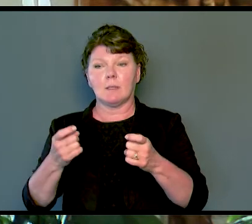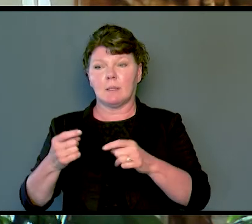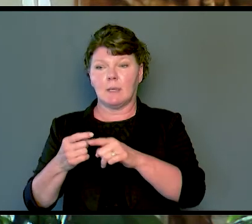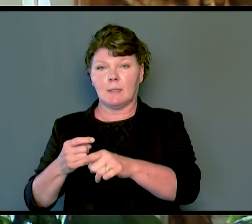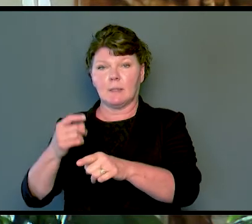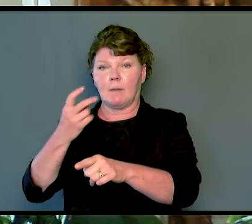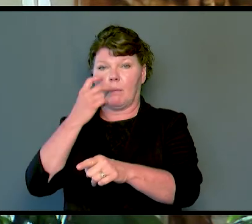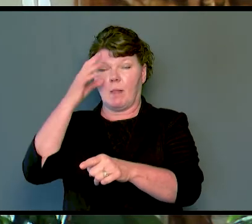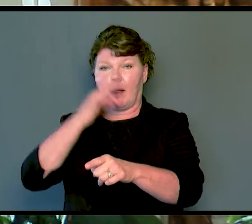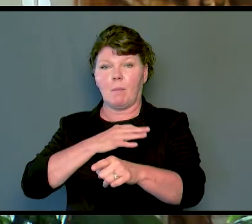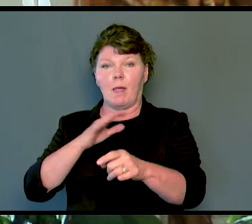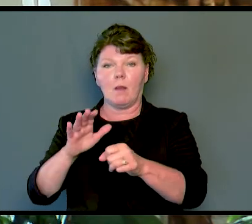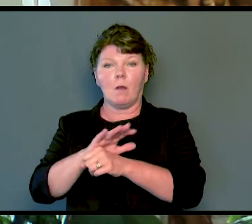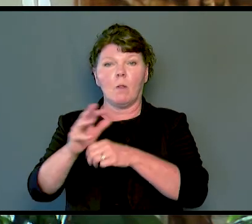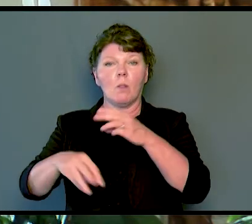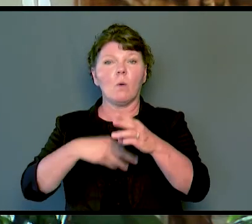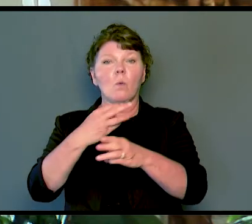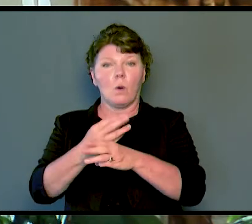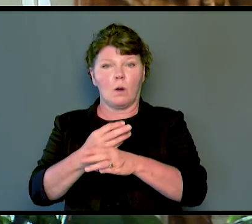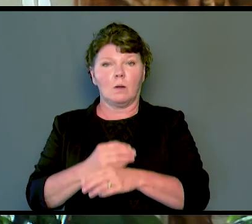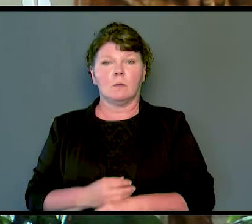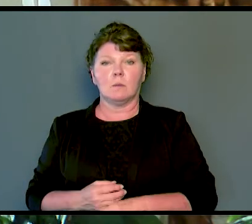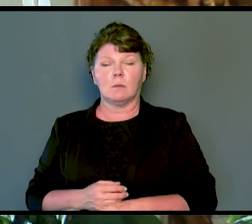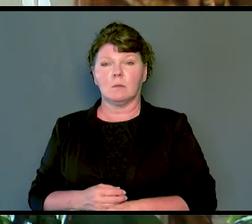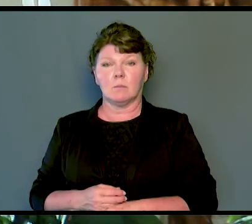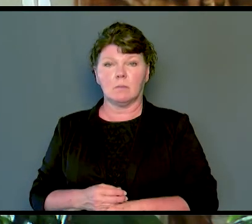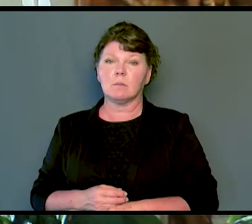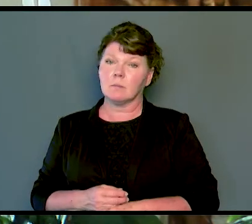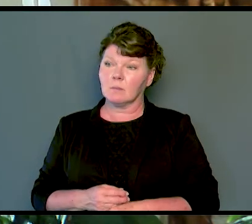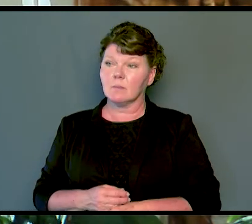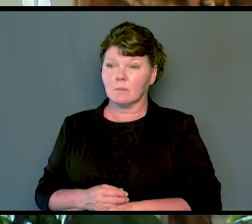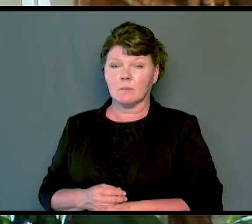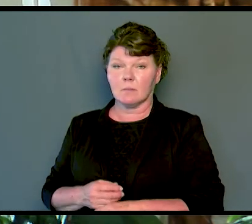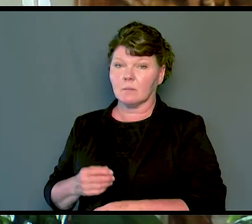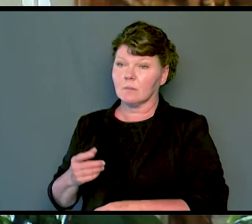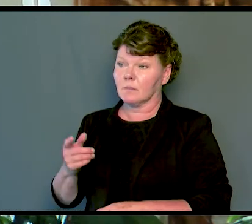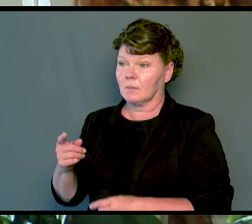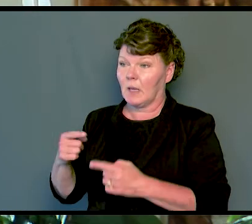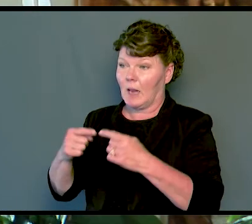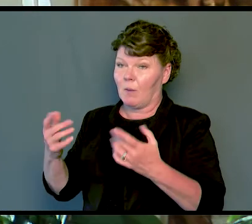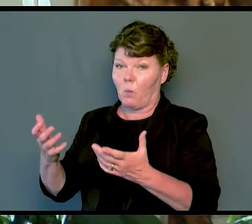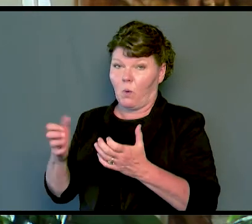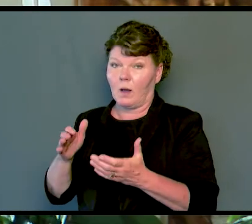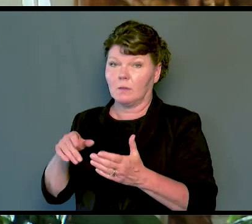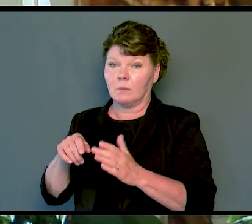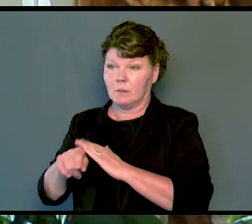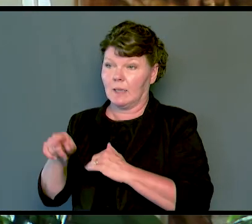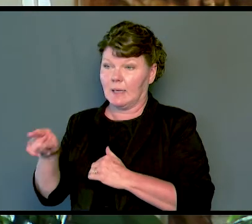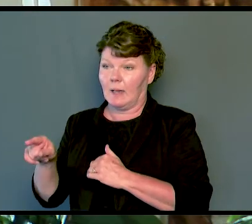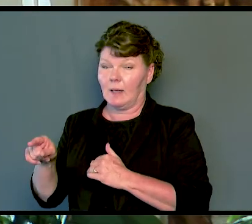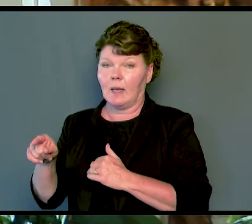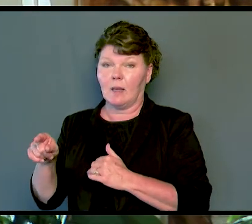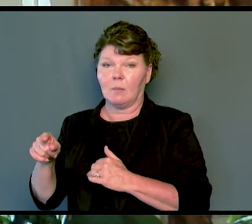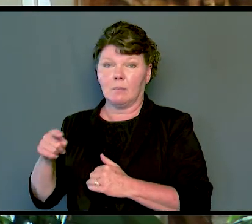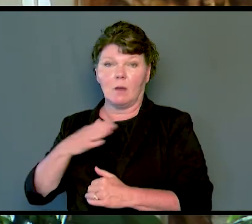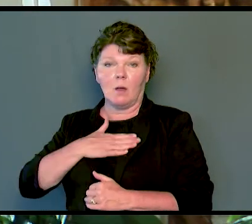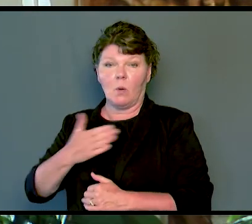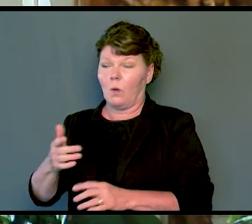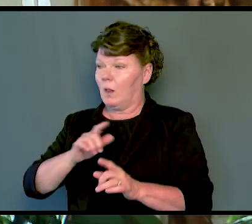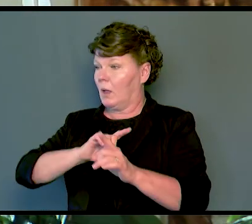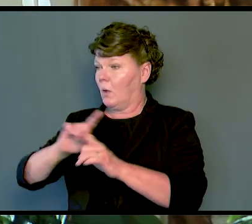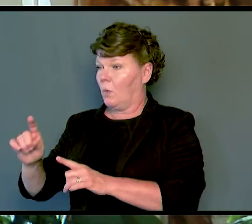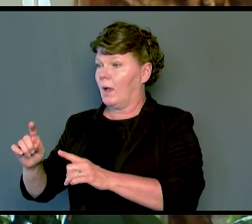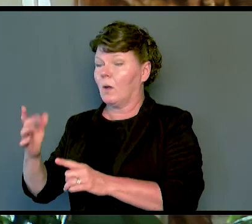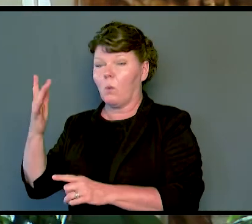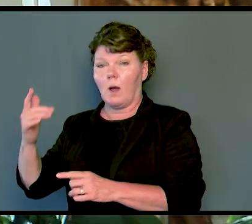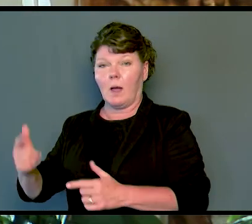and for the sins of the whole world. He would go right into the place where his enemies wanted him dead. But he did that we might